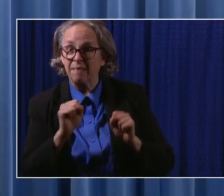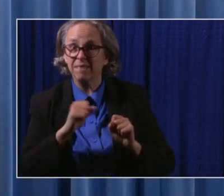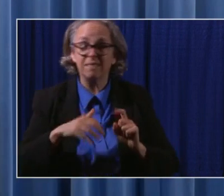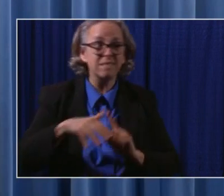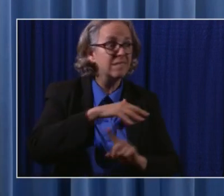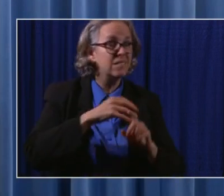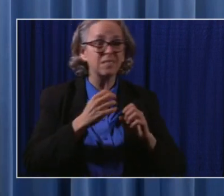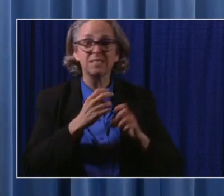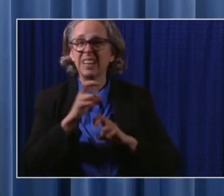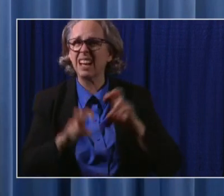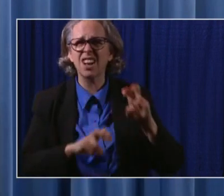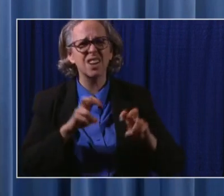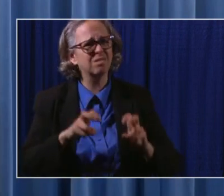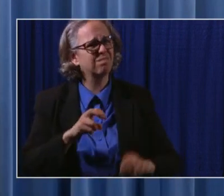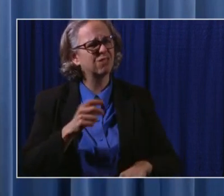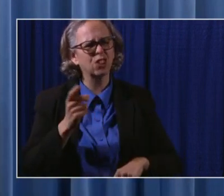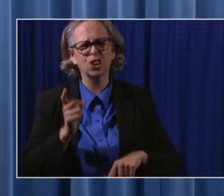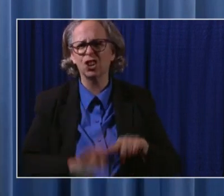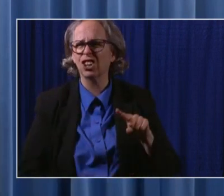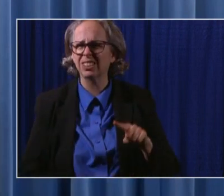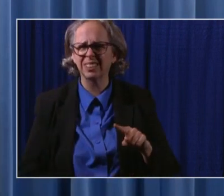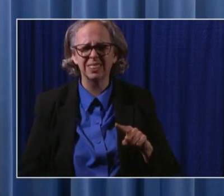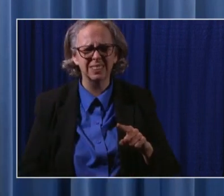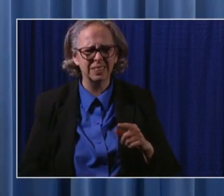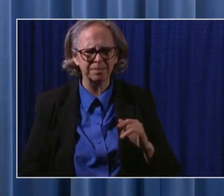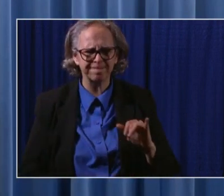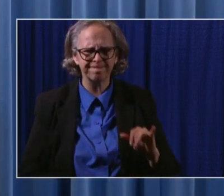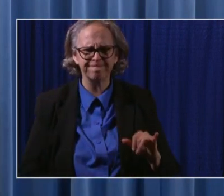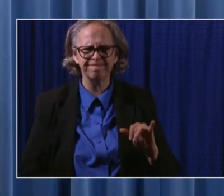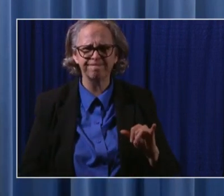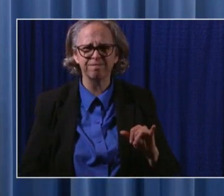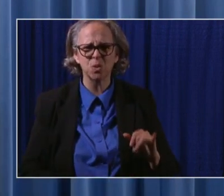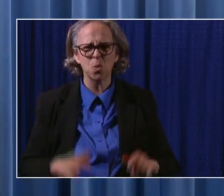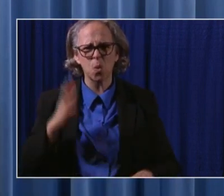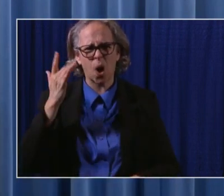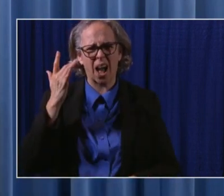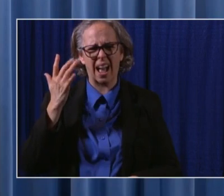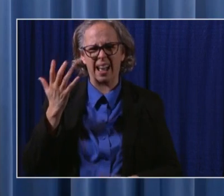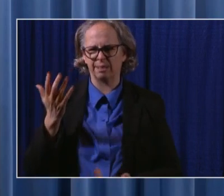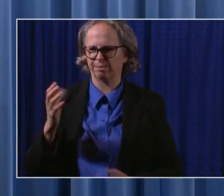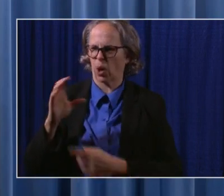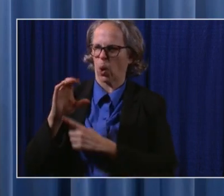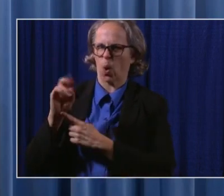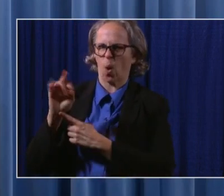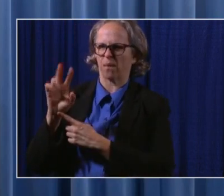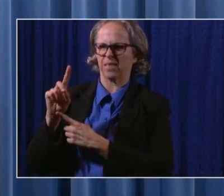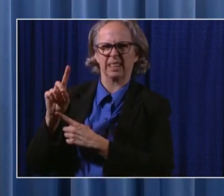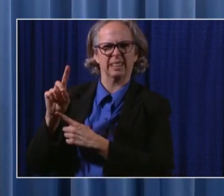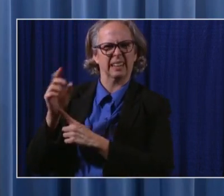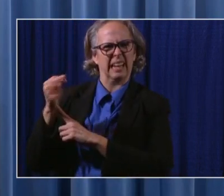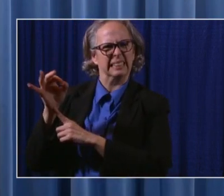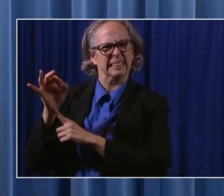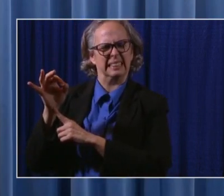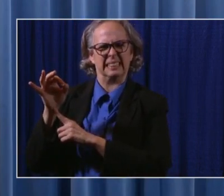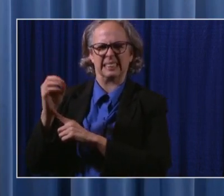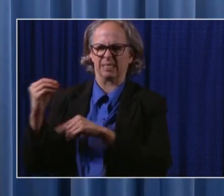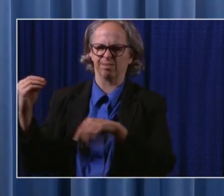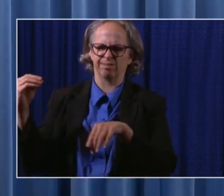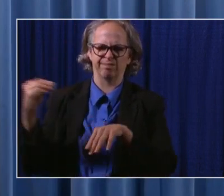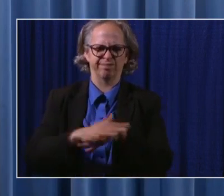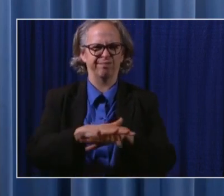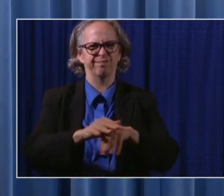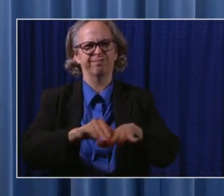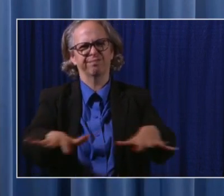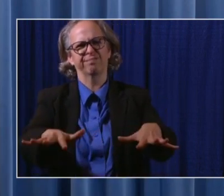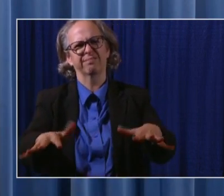summer, the COVID summer of 2020, that we simply cannot do that. Therefore, we